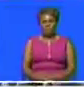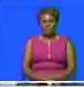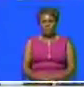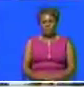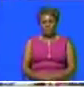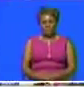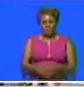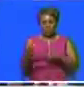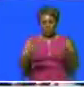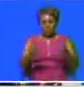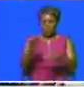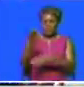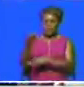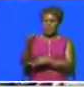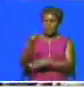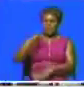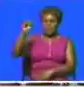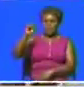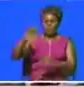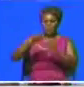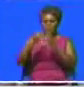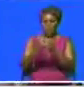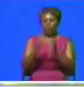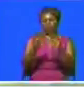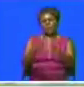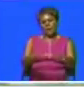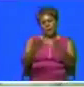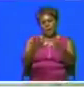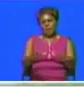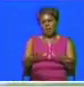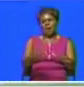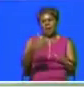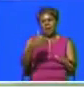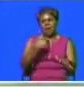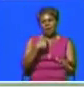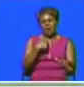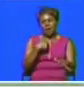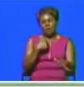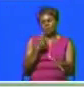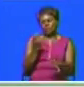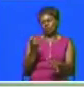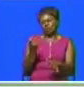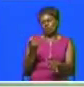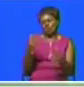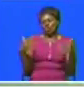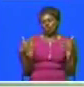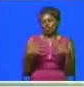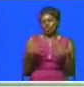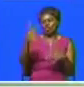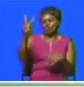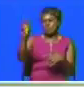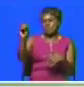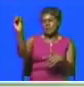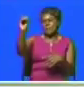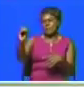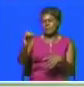industry players are now calling on the political class to tone it down. We have had a slight shock, I can say, of about 20%